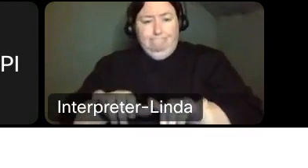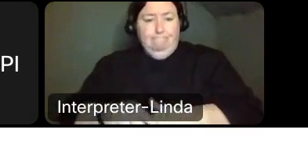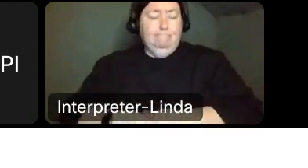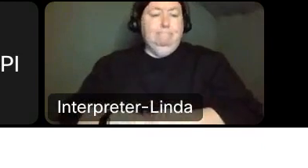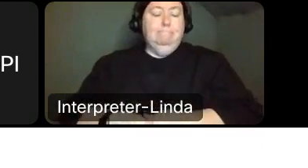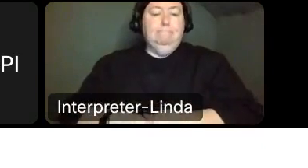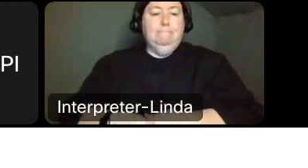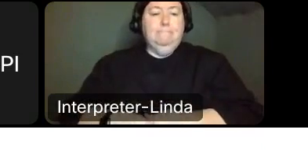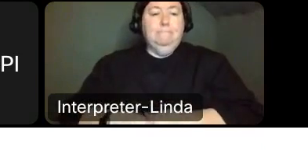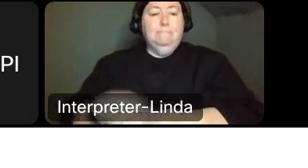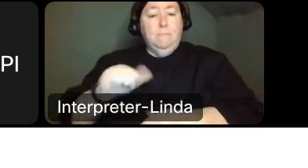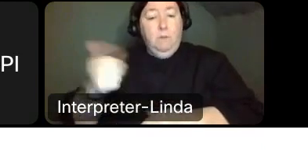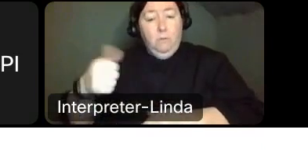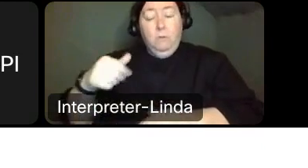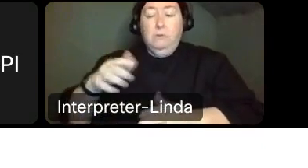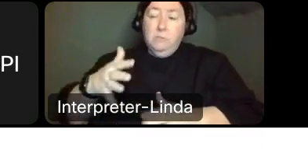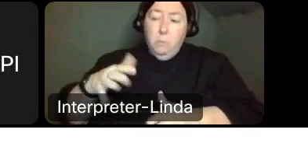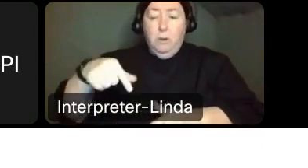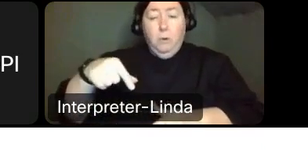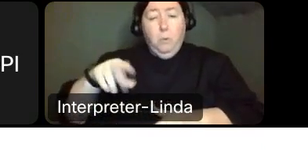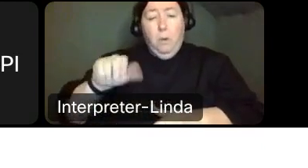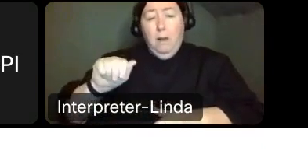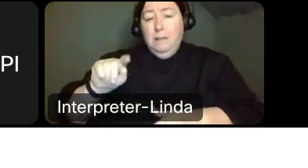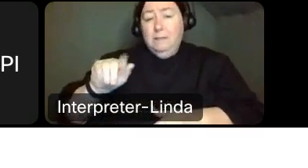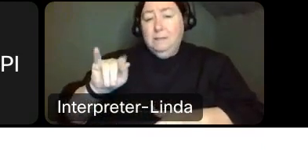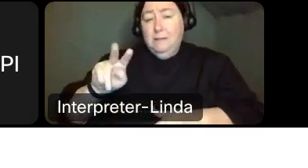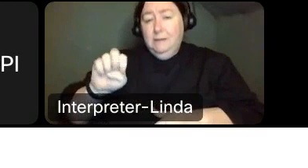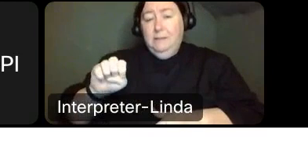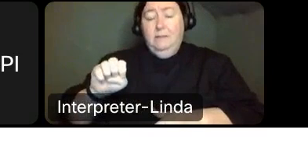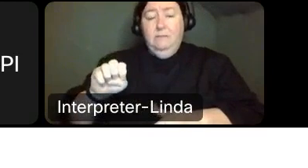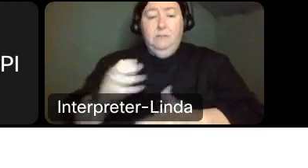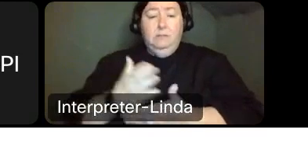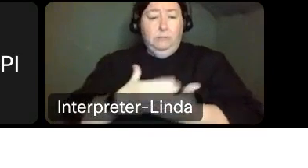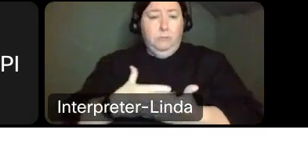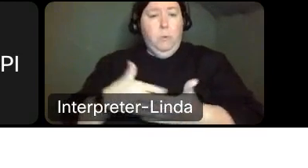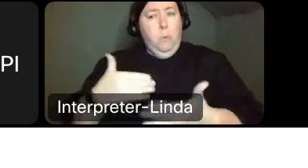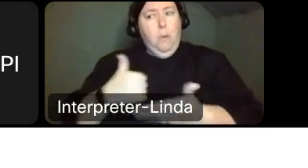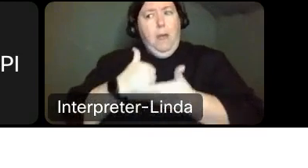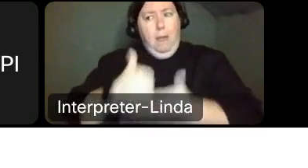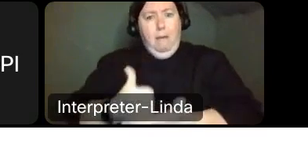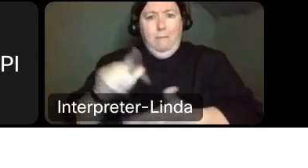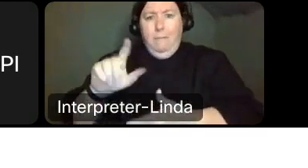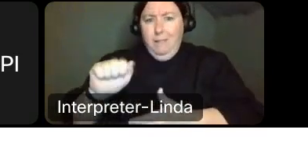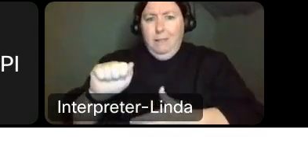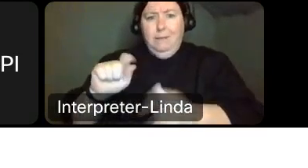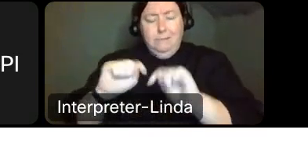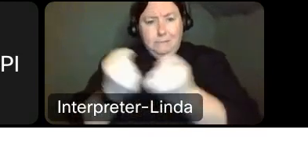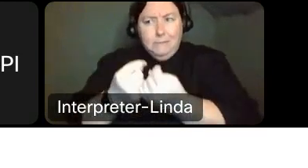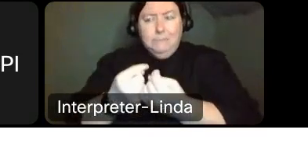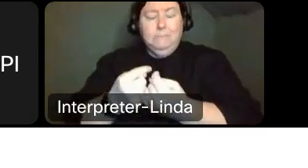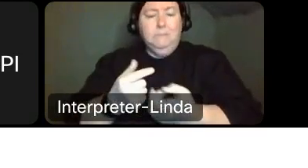Another somewhat qualitative section that we have found to be very helpful for teams, and this has been the focus for a number